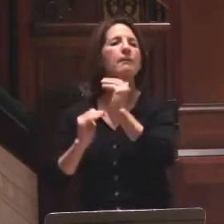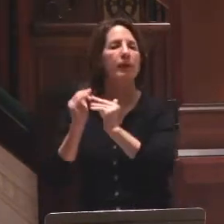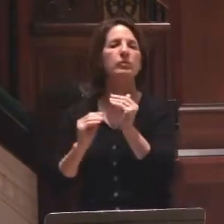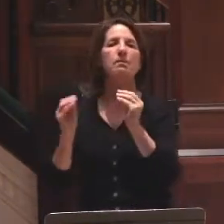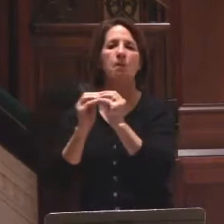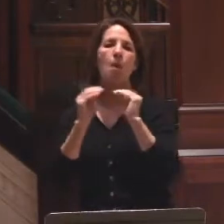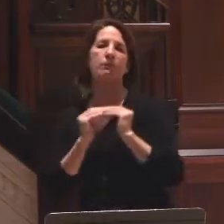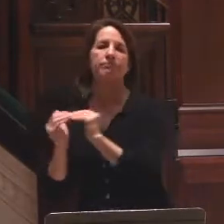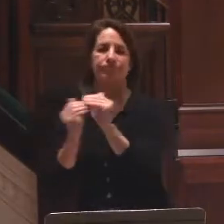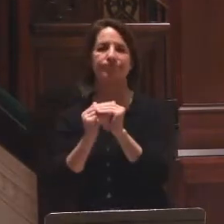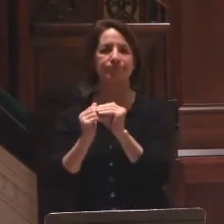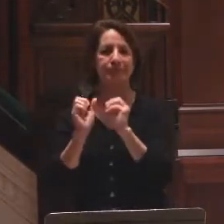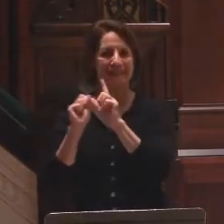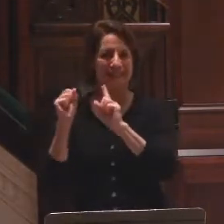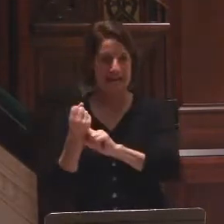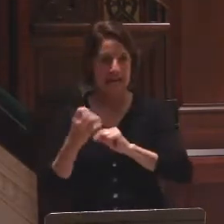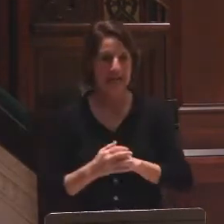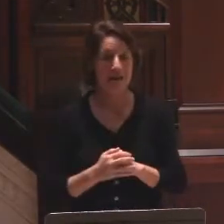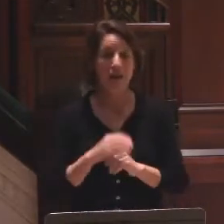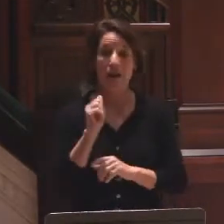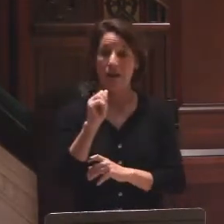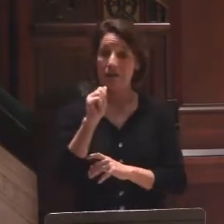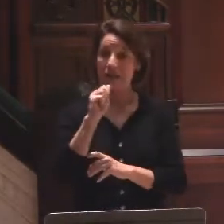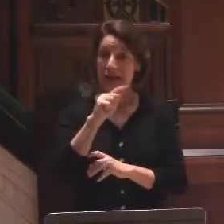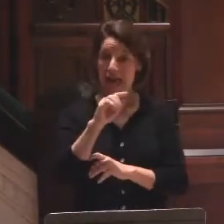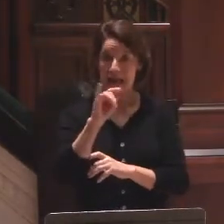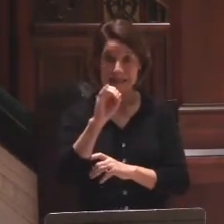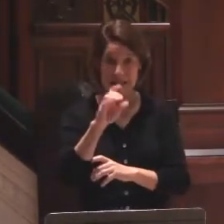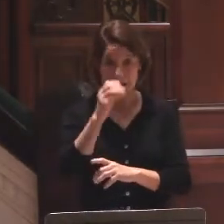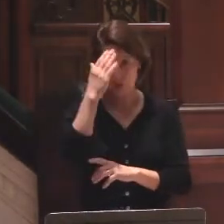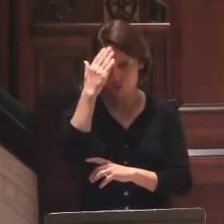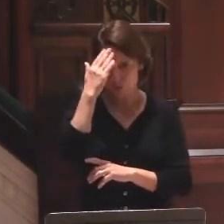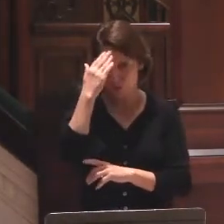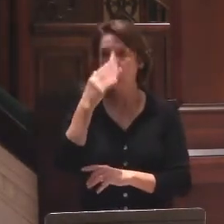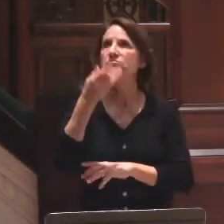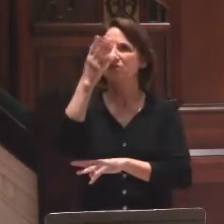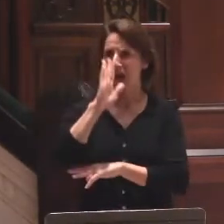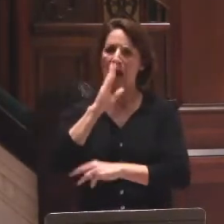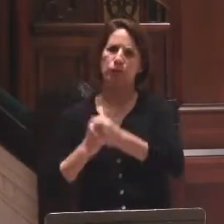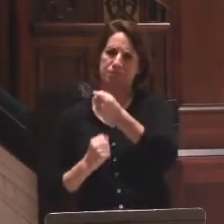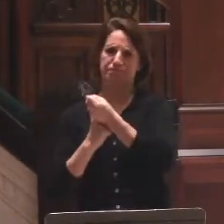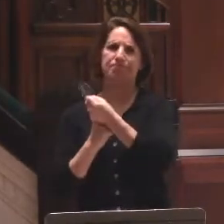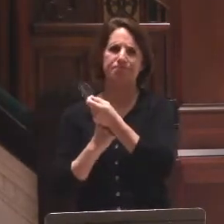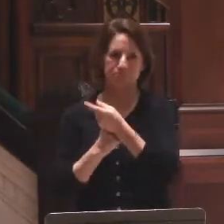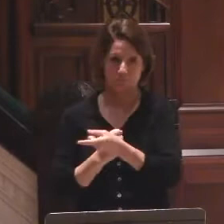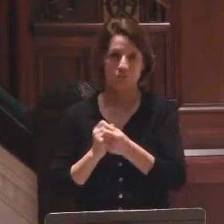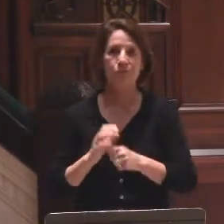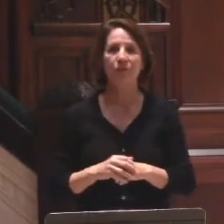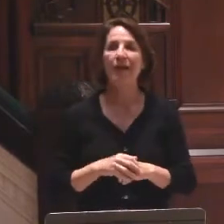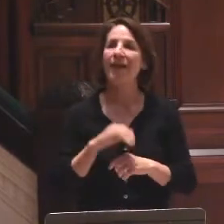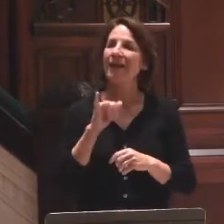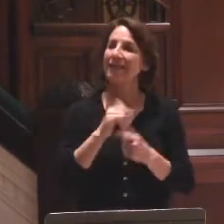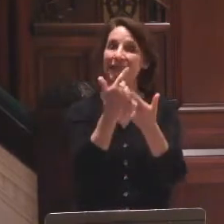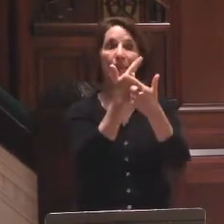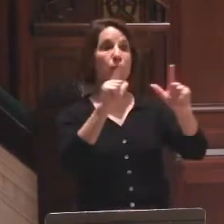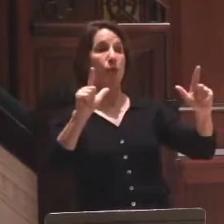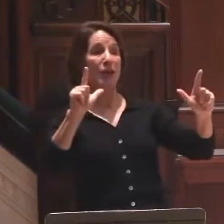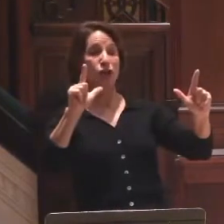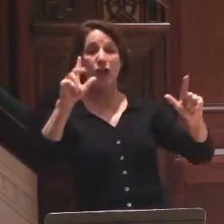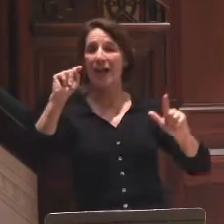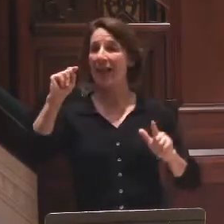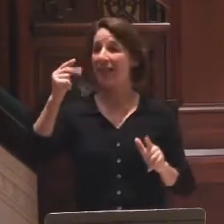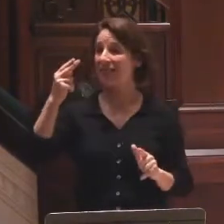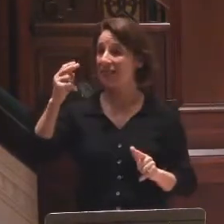society. The Aztecs realized that God was on their side, just the way liberation theology says, a